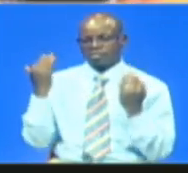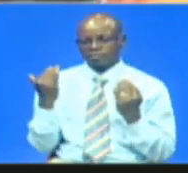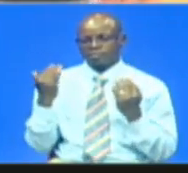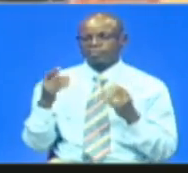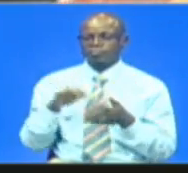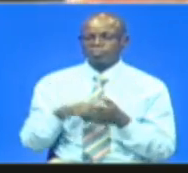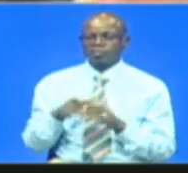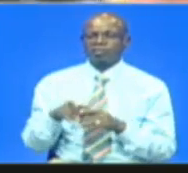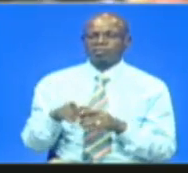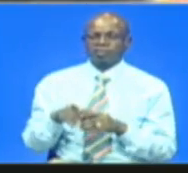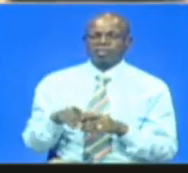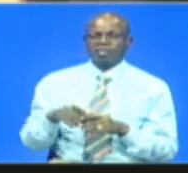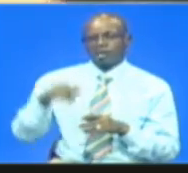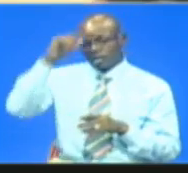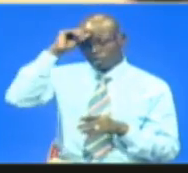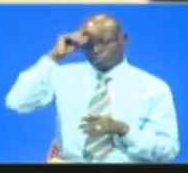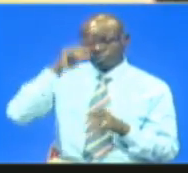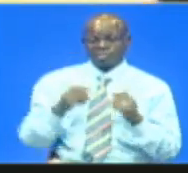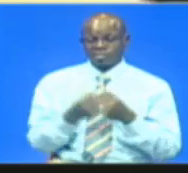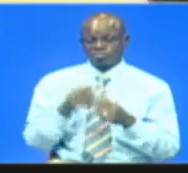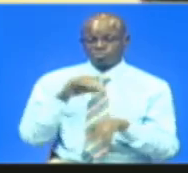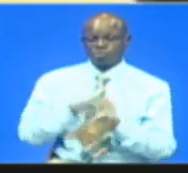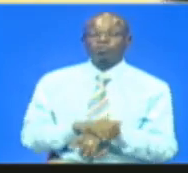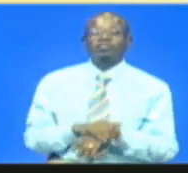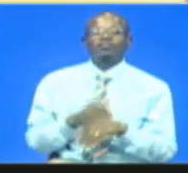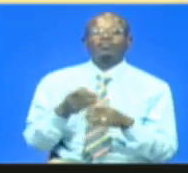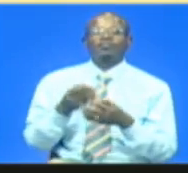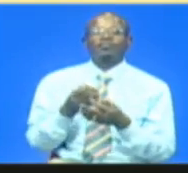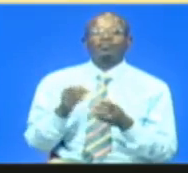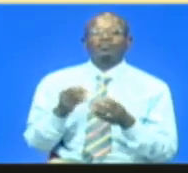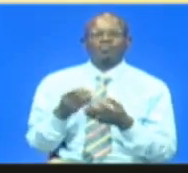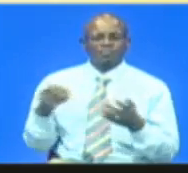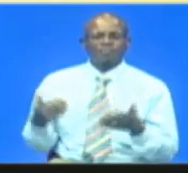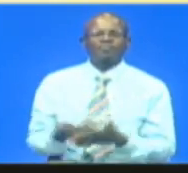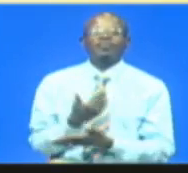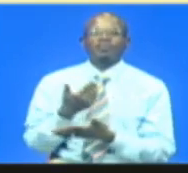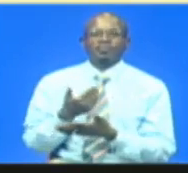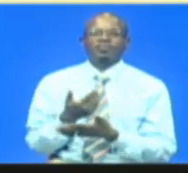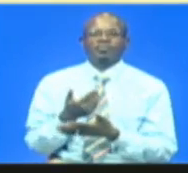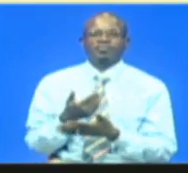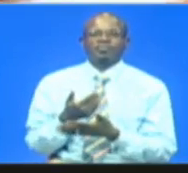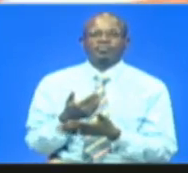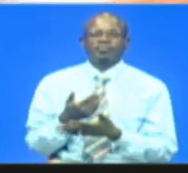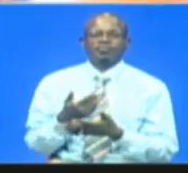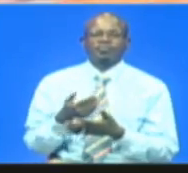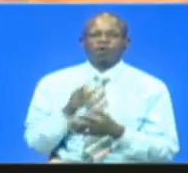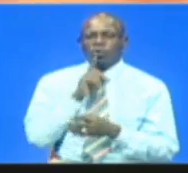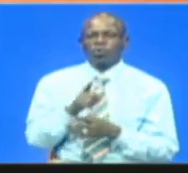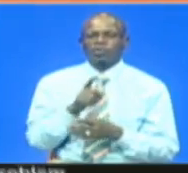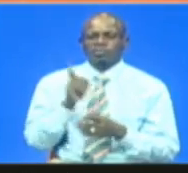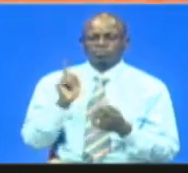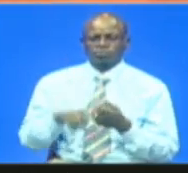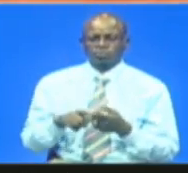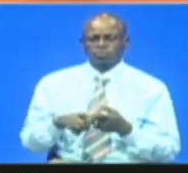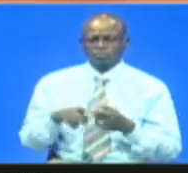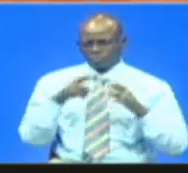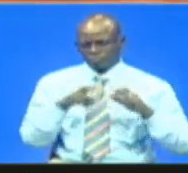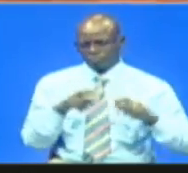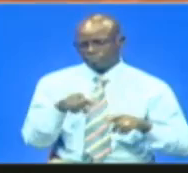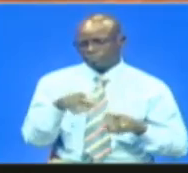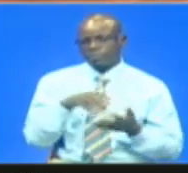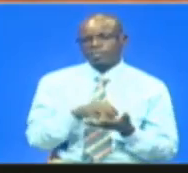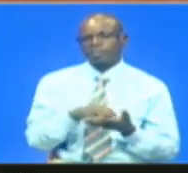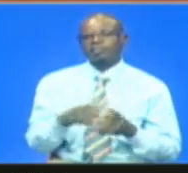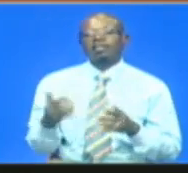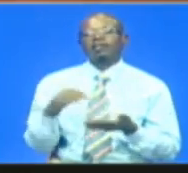had received fresh orders from the Director of Public Prosecutions, Nurdin Haji, to re-examine the case. The file is being reviewed by